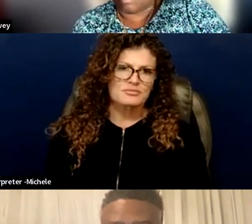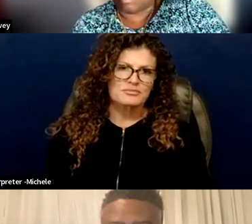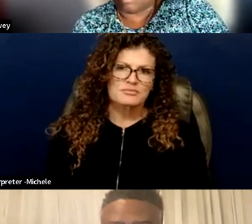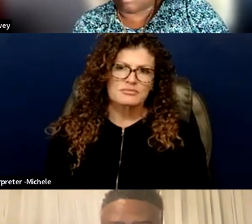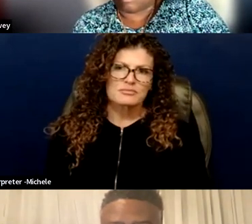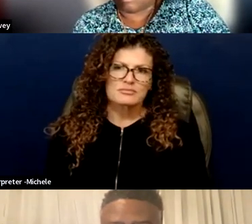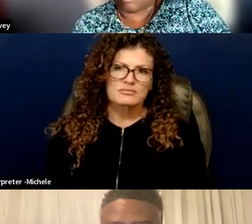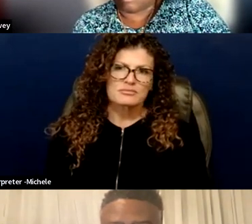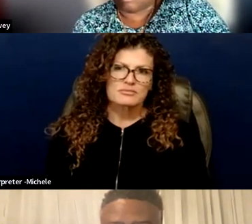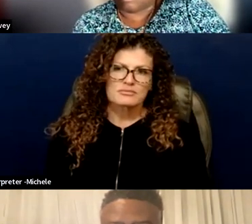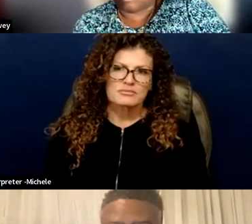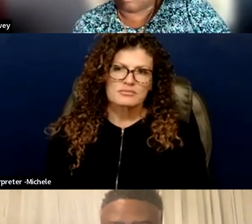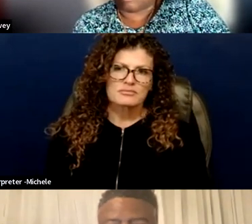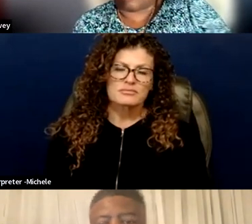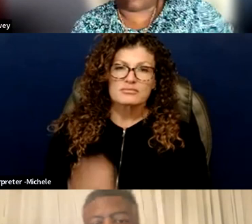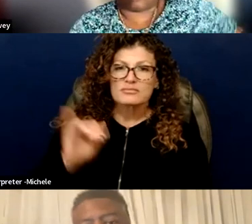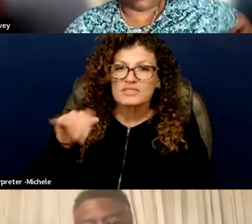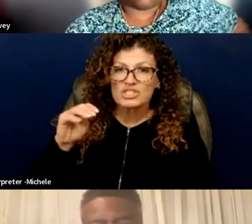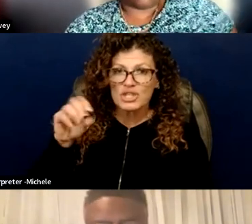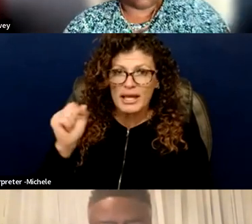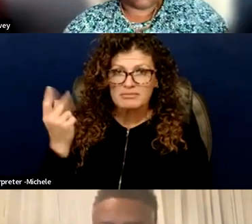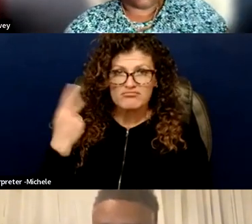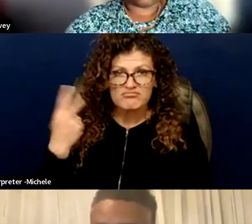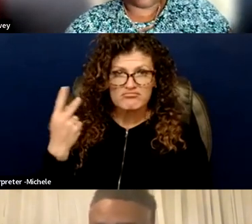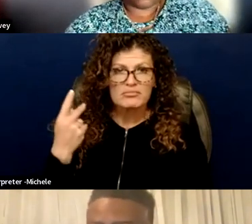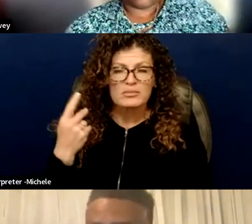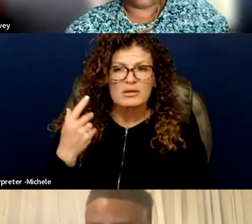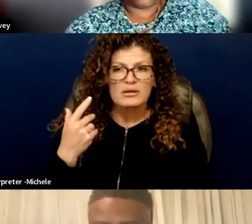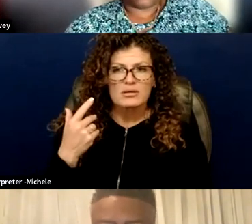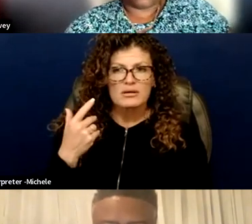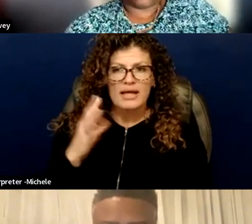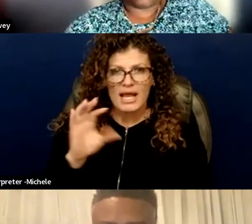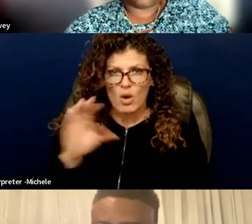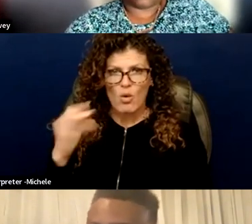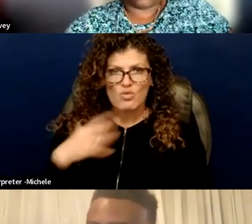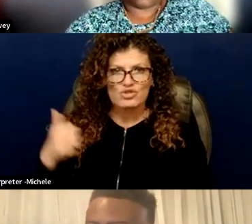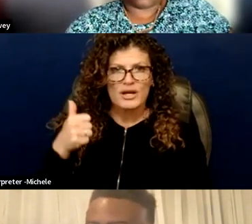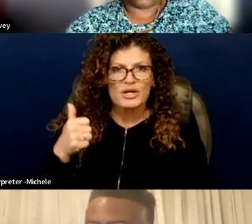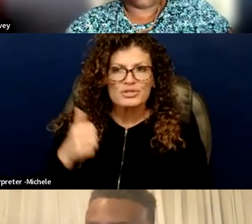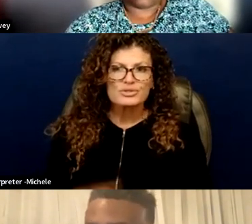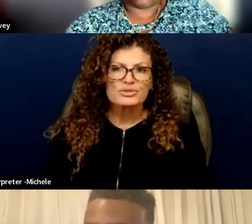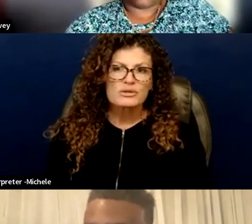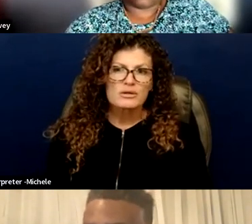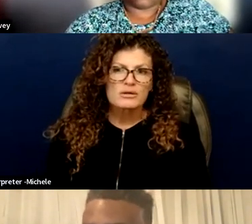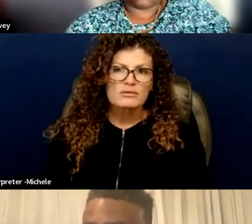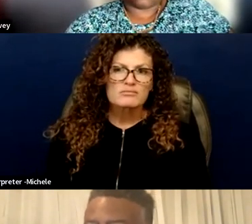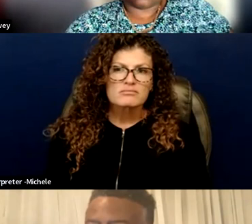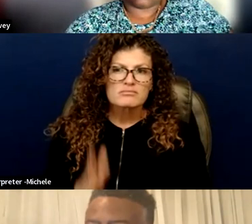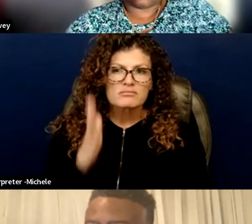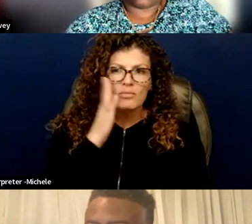James and I think with maybe some of our co-chairs, we'll likely have a phone call